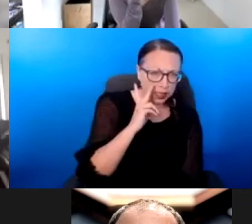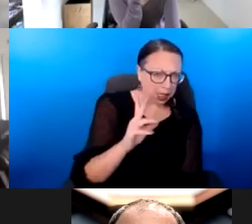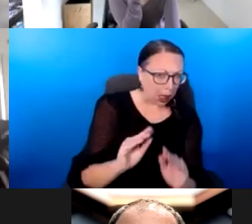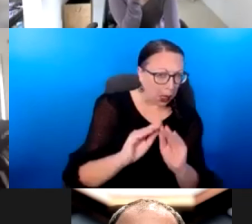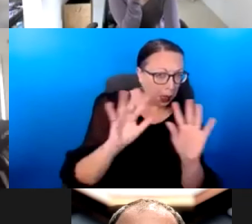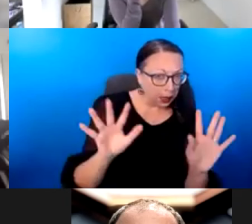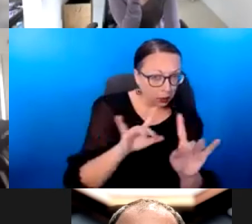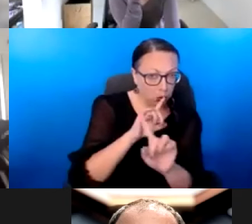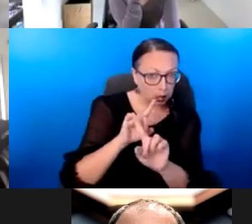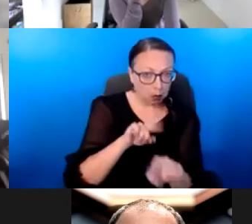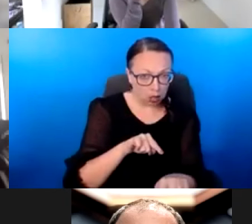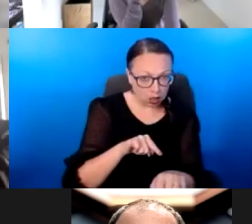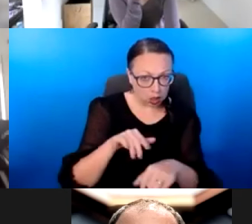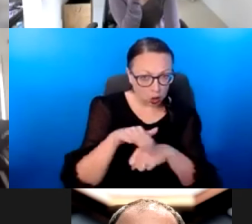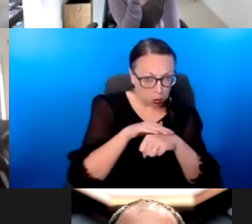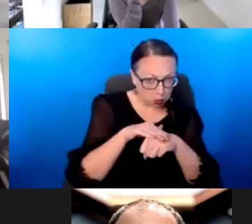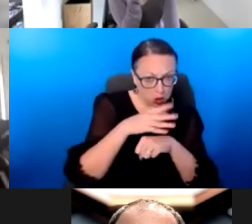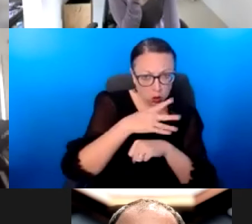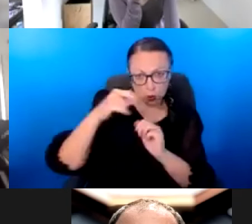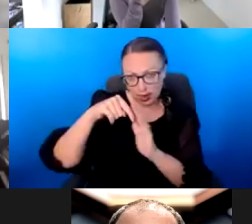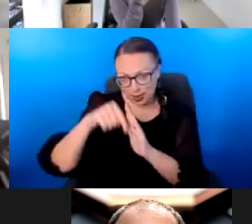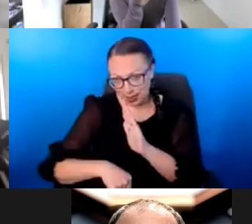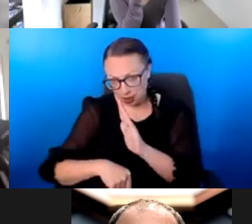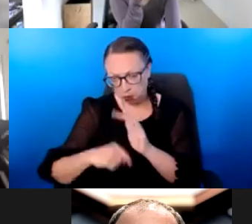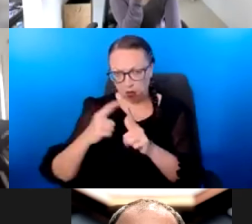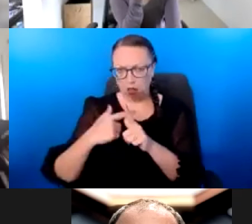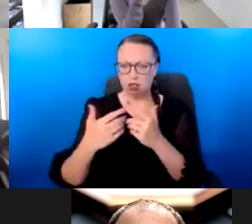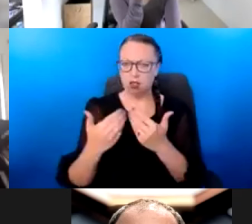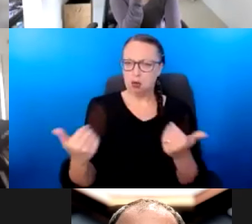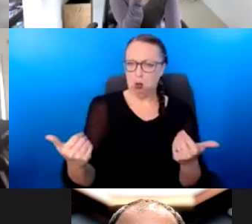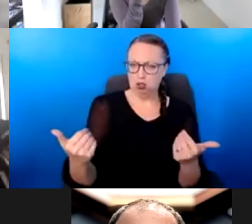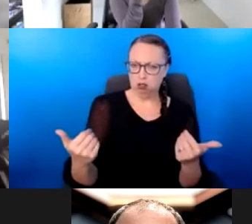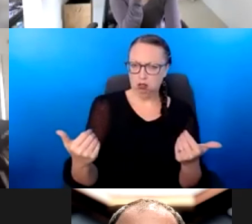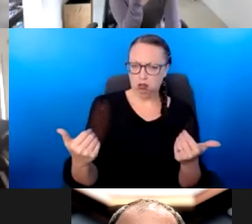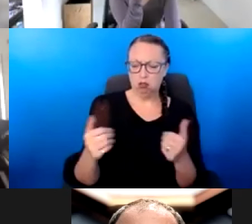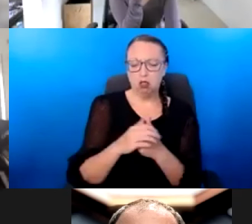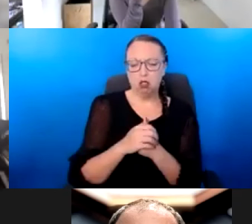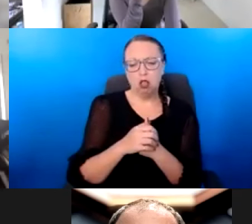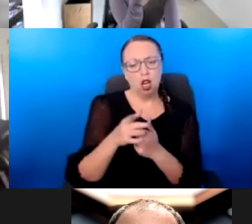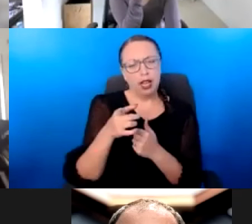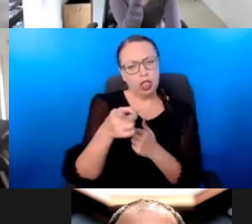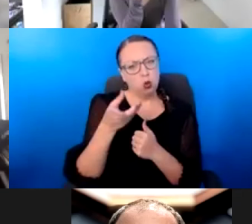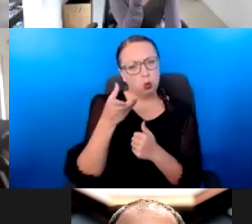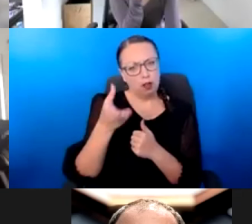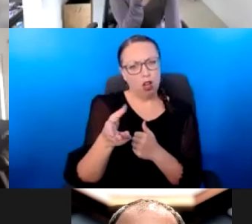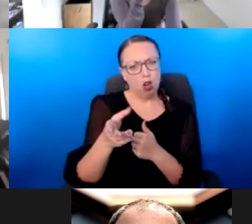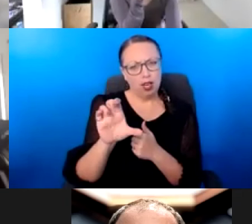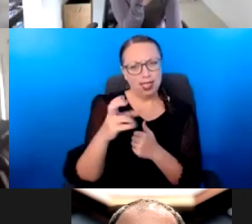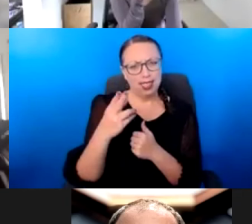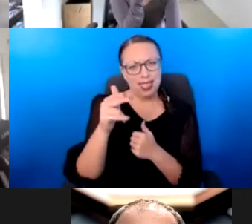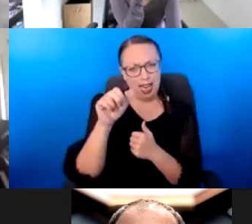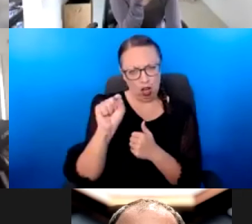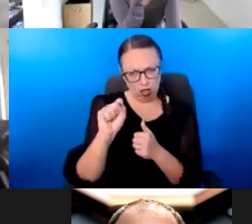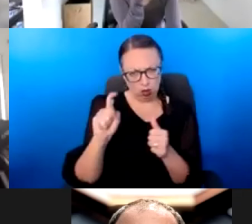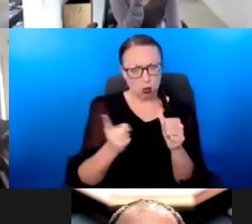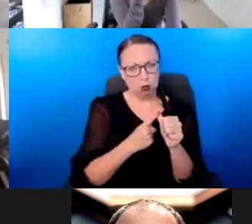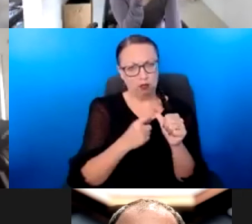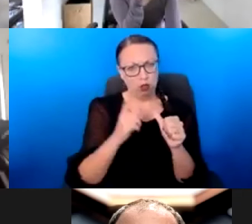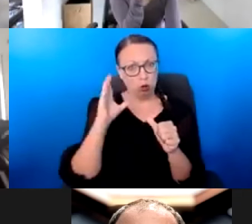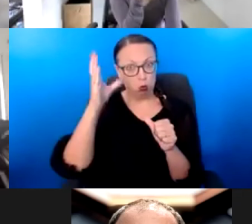responses, superficial and deep and separated. If you remember, I think you were there at Chaos when we first presented this,